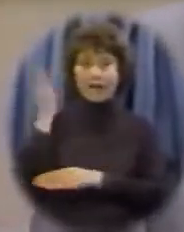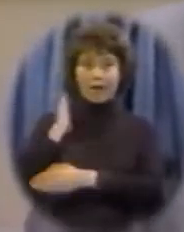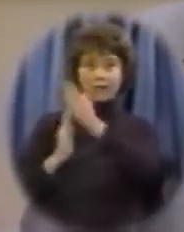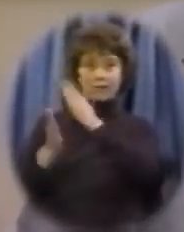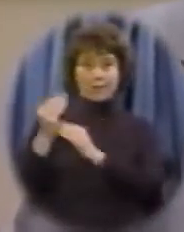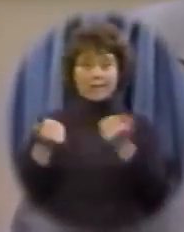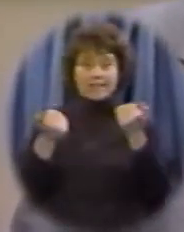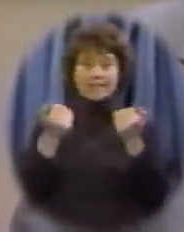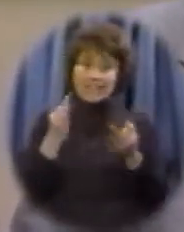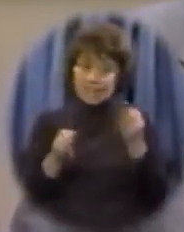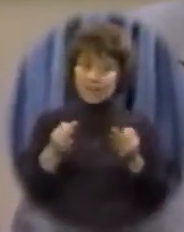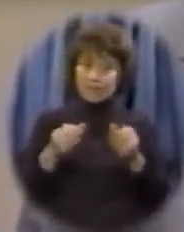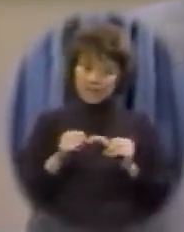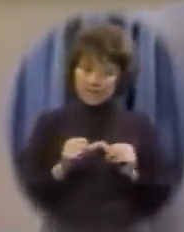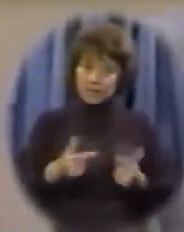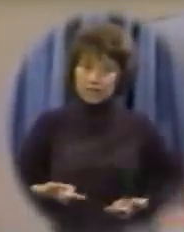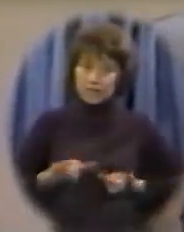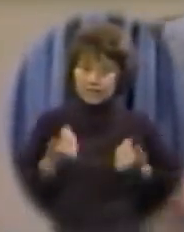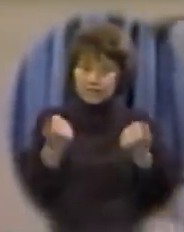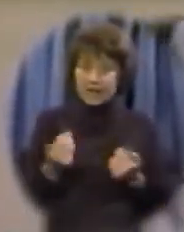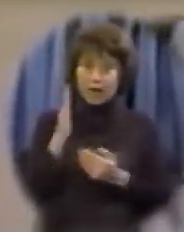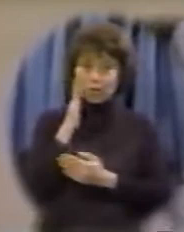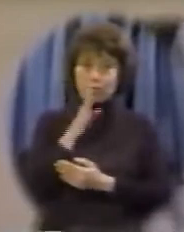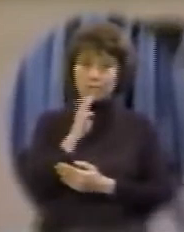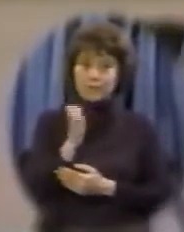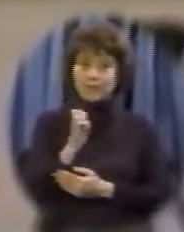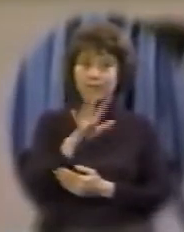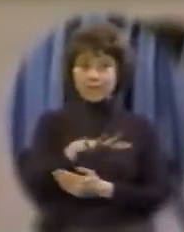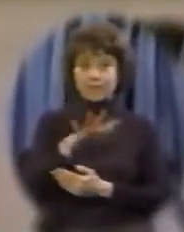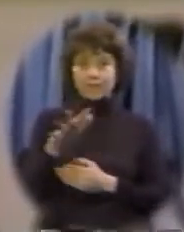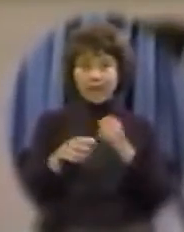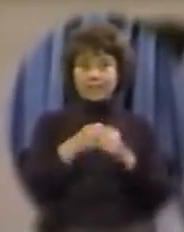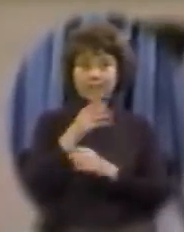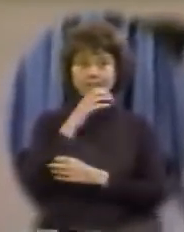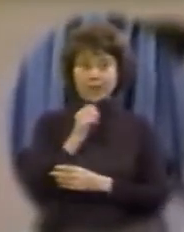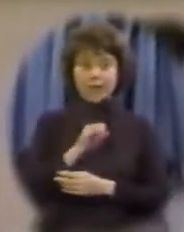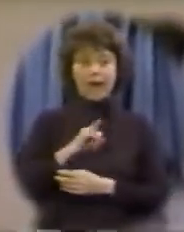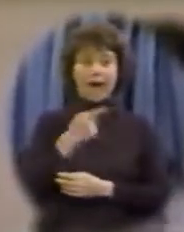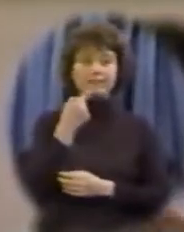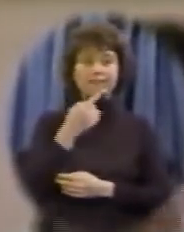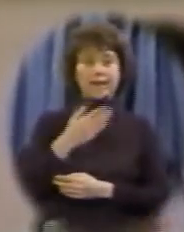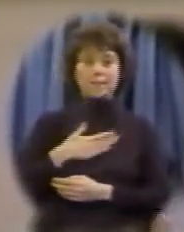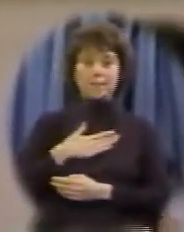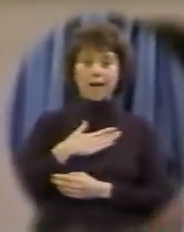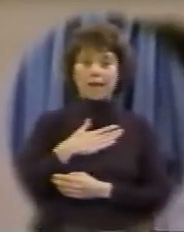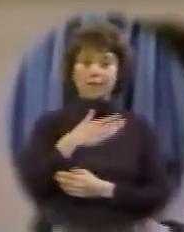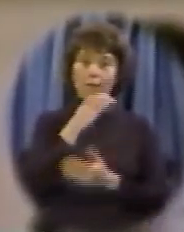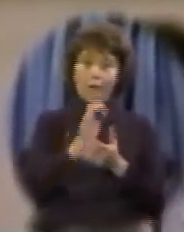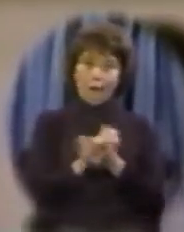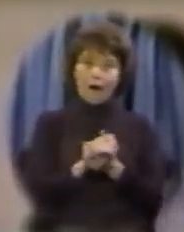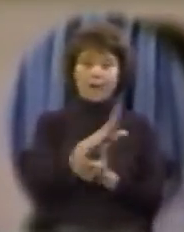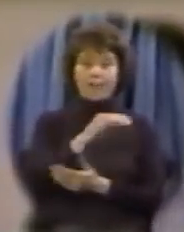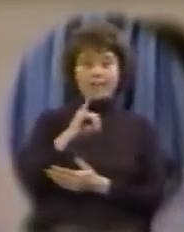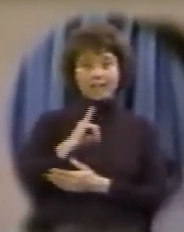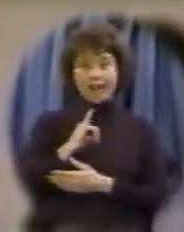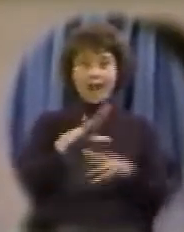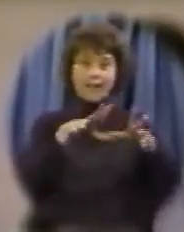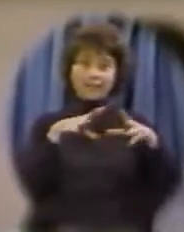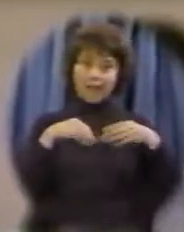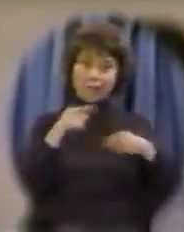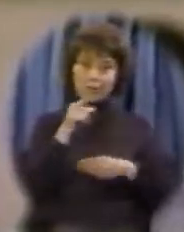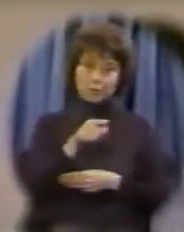he lived. But I said, Mommy Bob, and he calls her Mommy Bob. I said, Mommy Bob and I have sort of adopted you as our